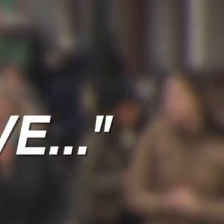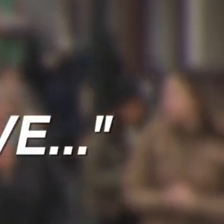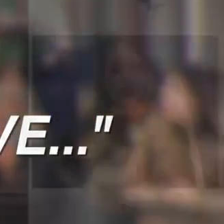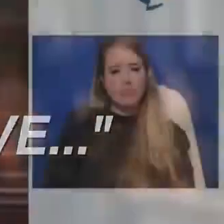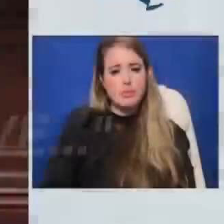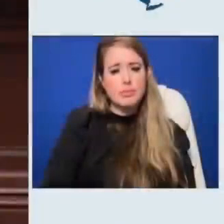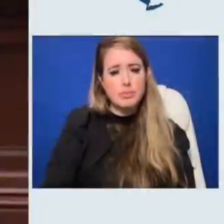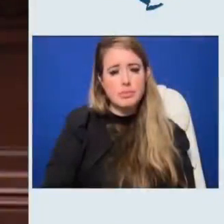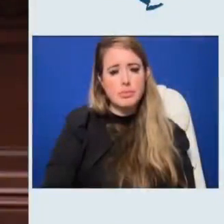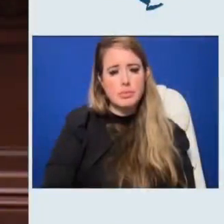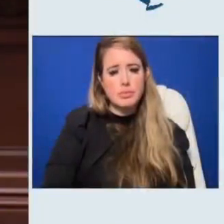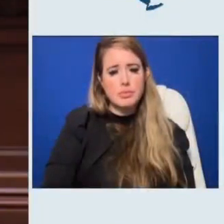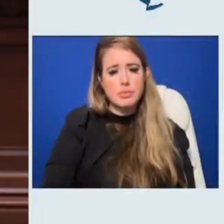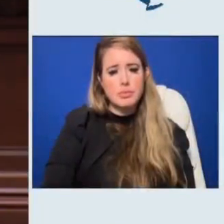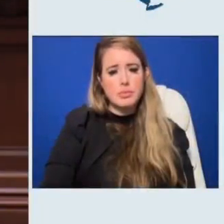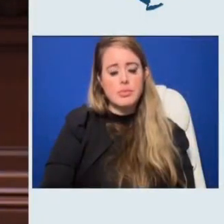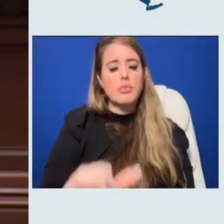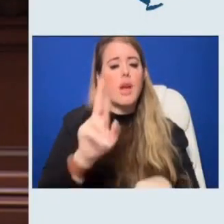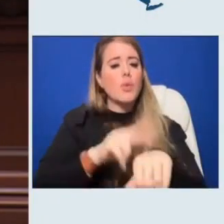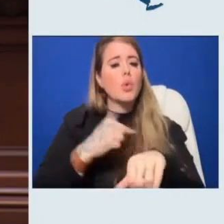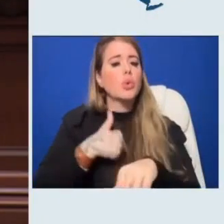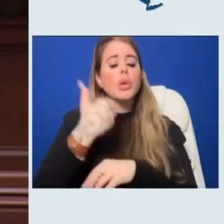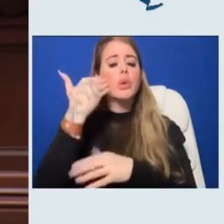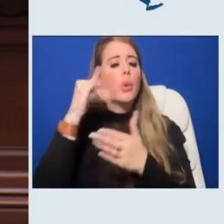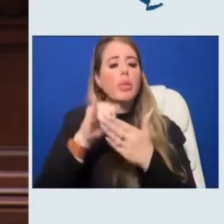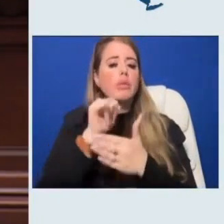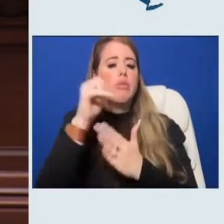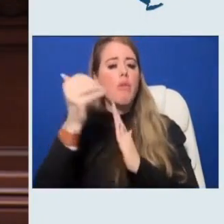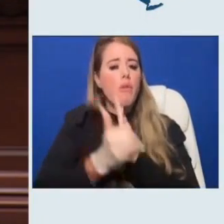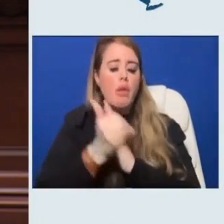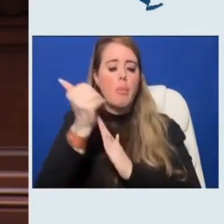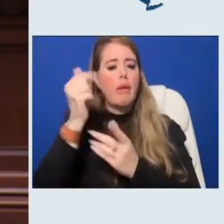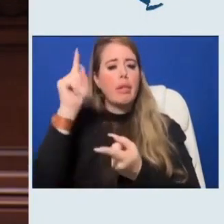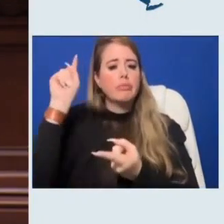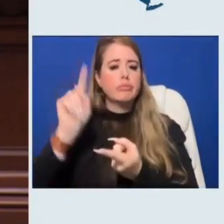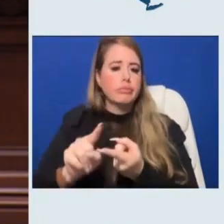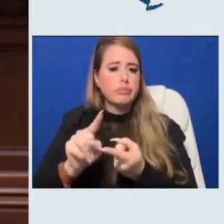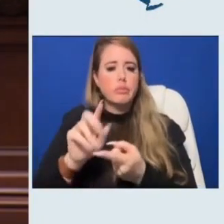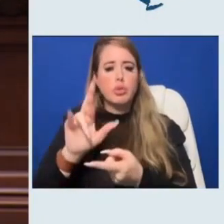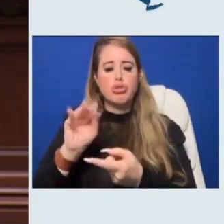violent criminals. Of course, we know that that won't automatically bring down crime rates. We don't